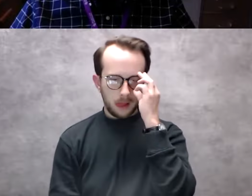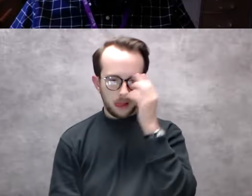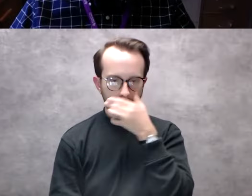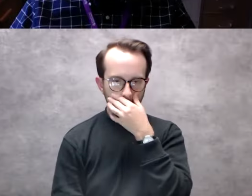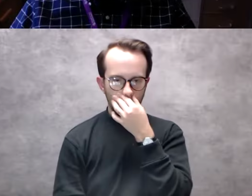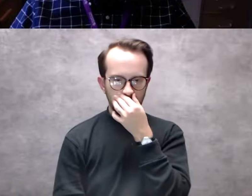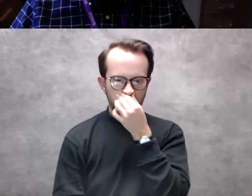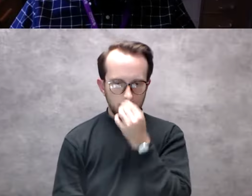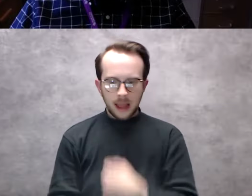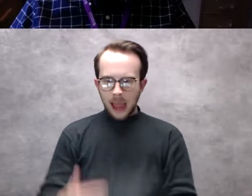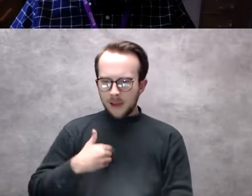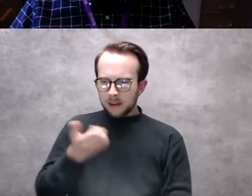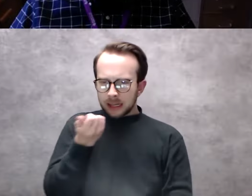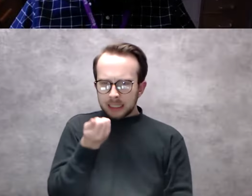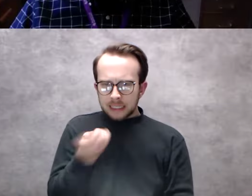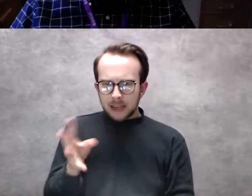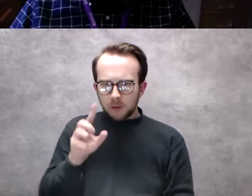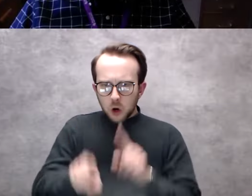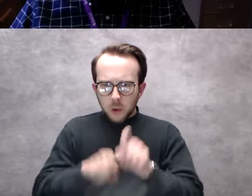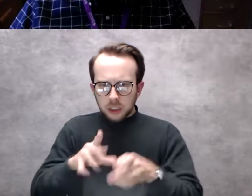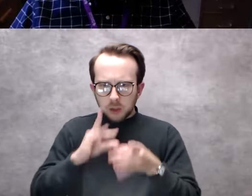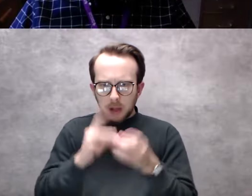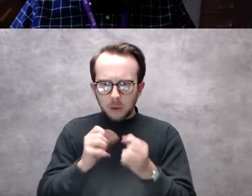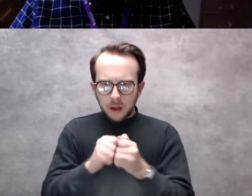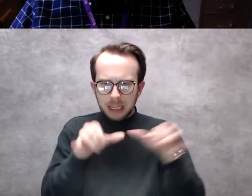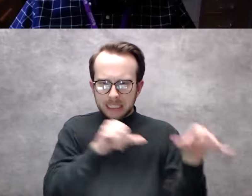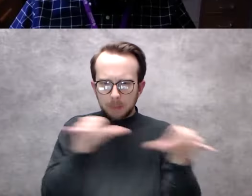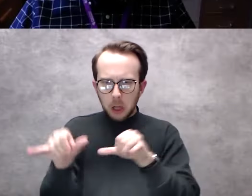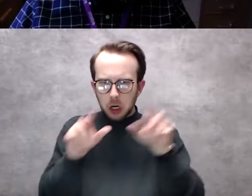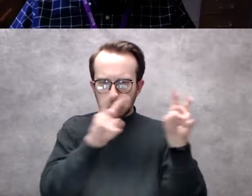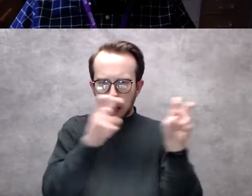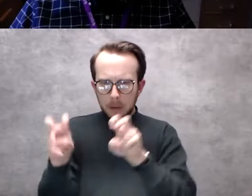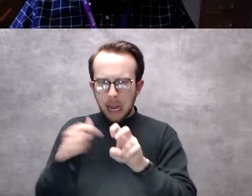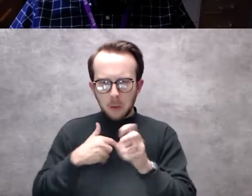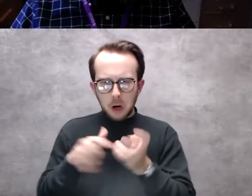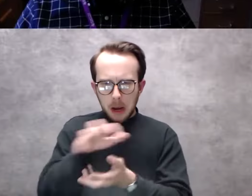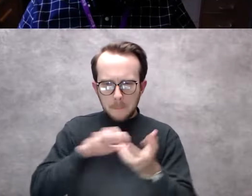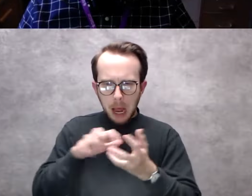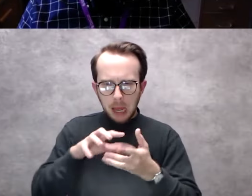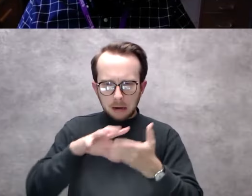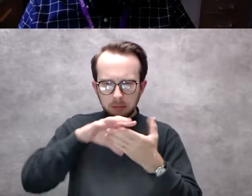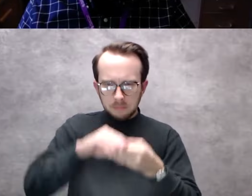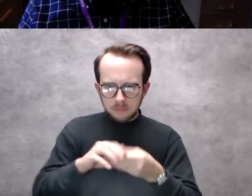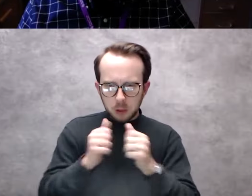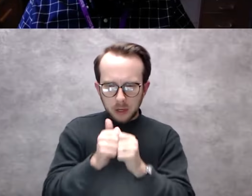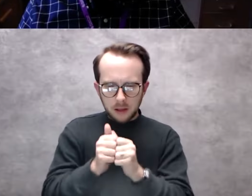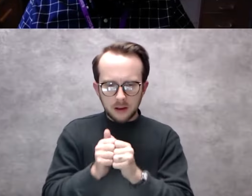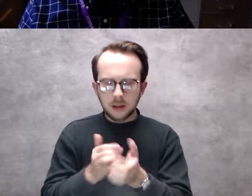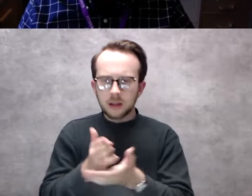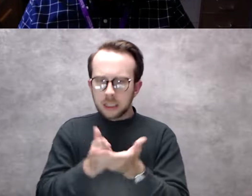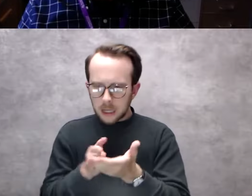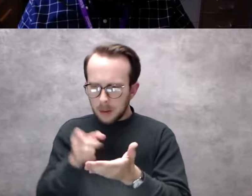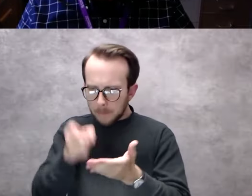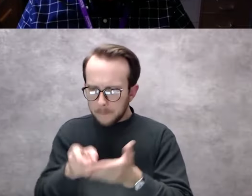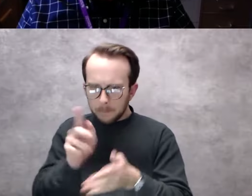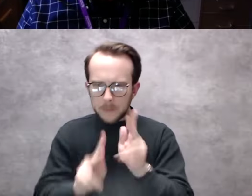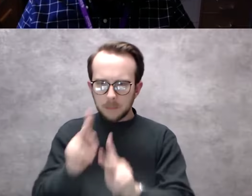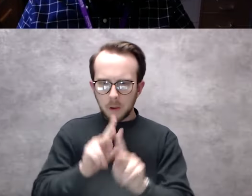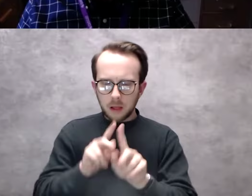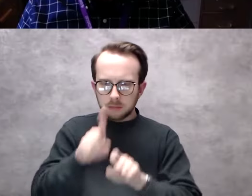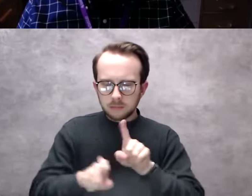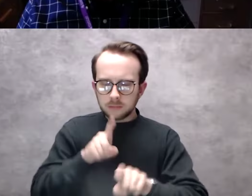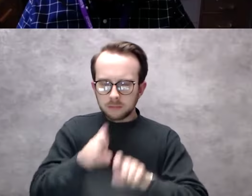several questions on a similar topic, so I'm just going to combine those. But there are folks that are asking how